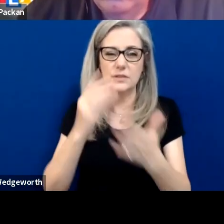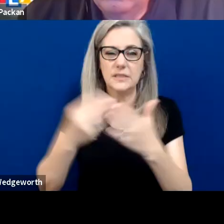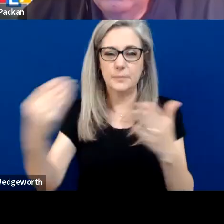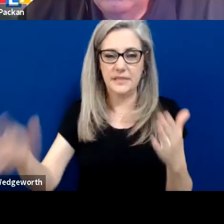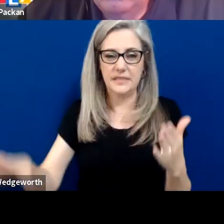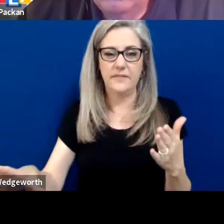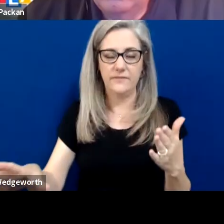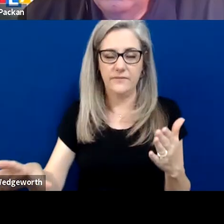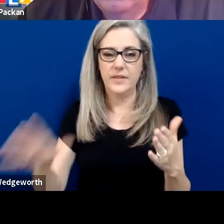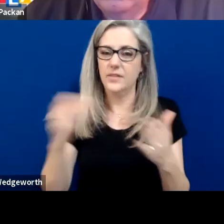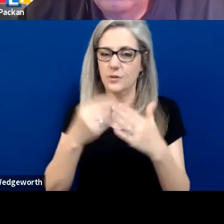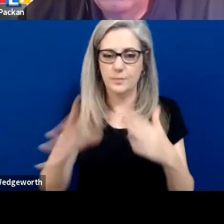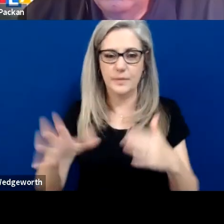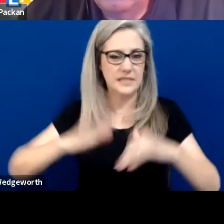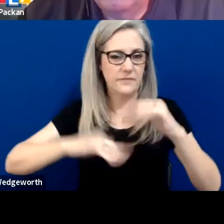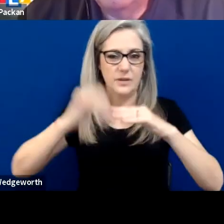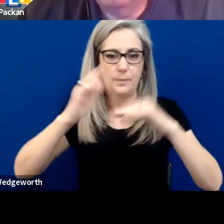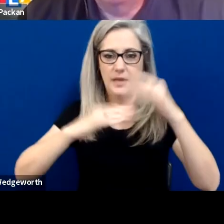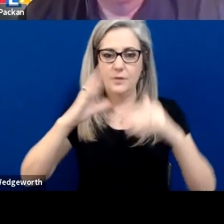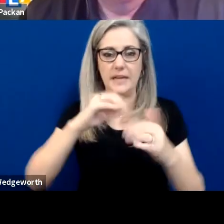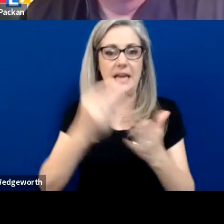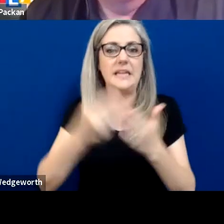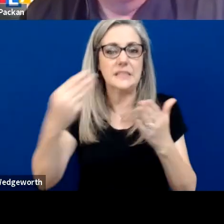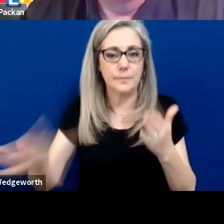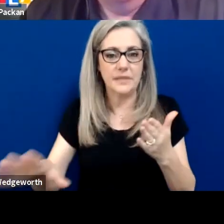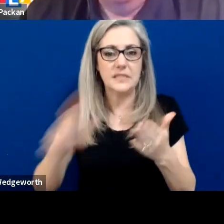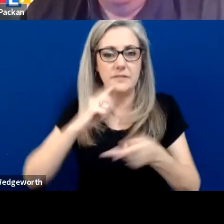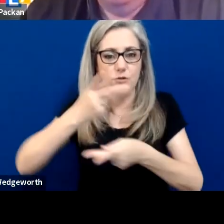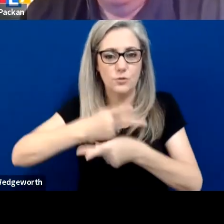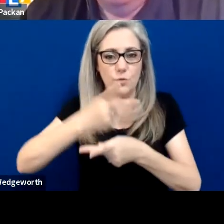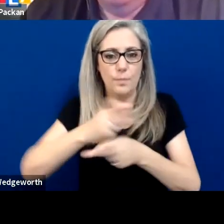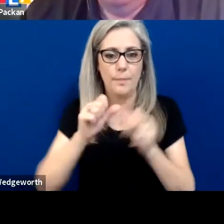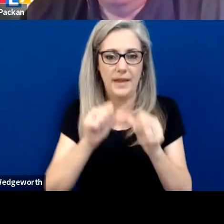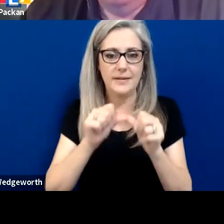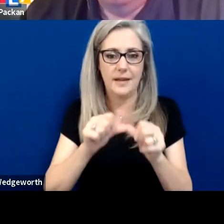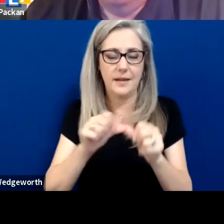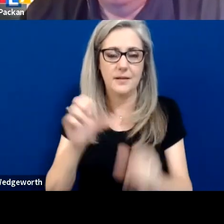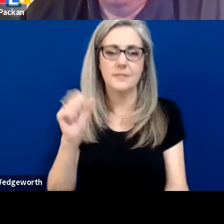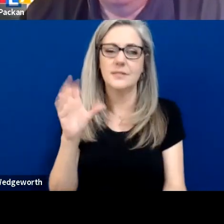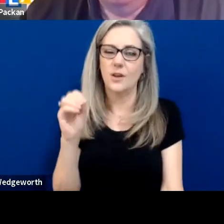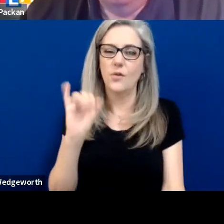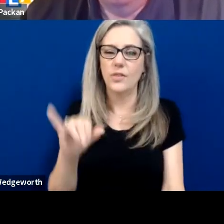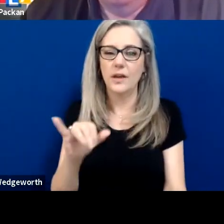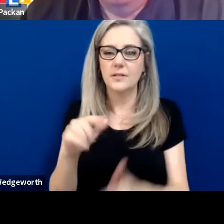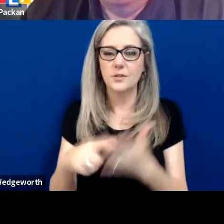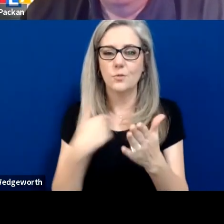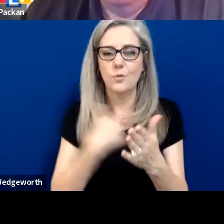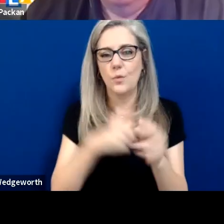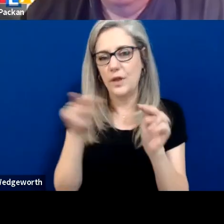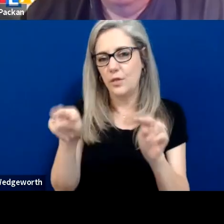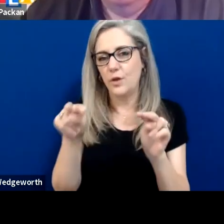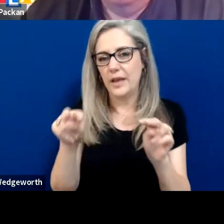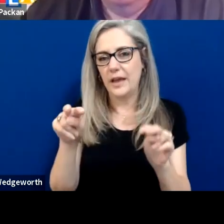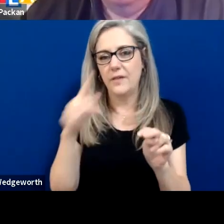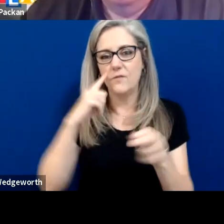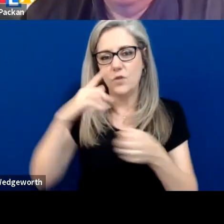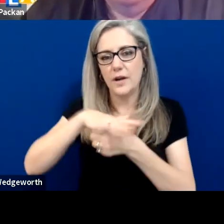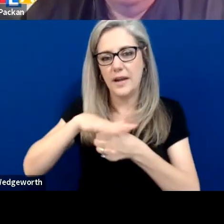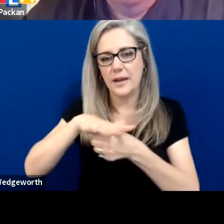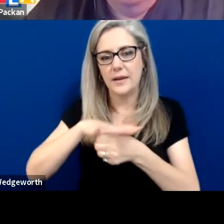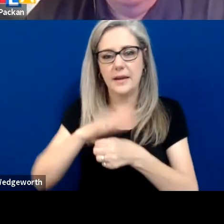They're expensive to build and expensive to maintain. So that's really what we look at in the neighborhood park. So I hope I